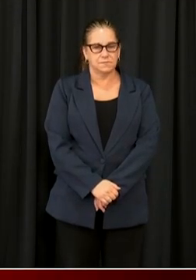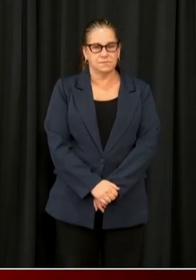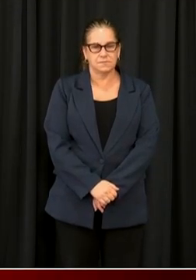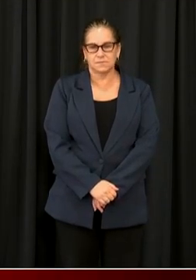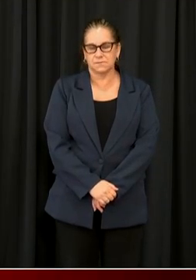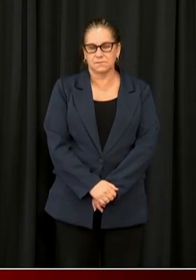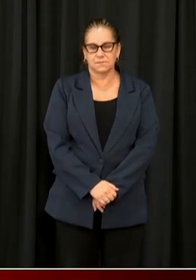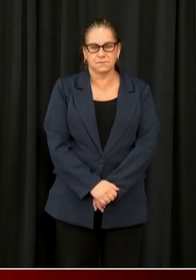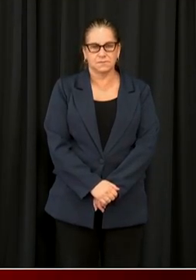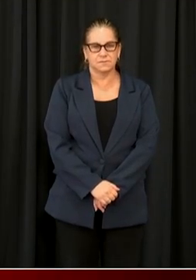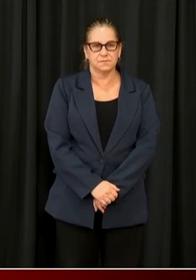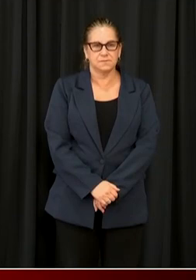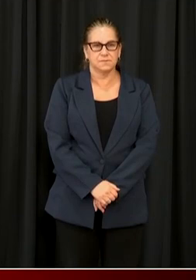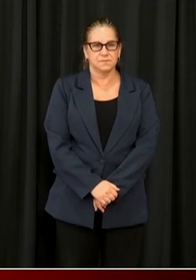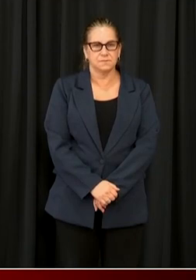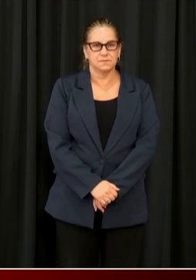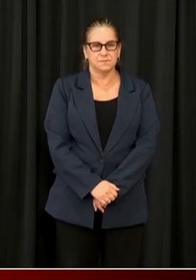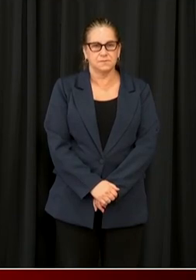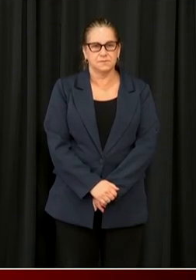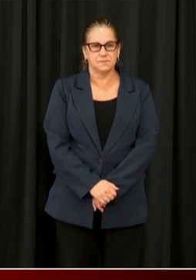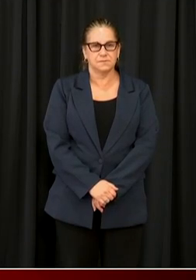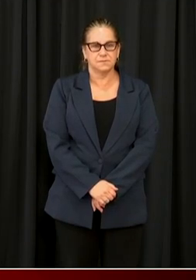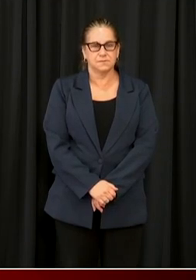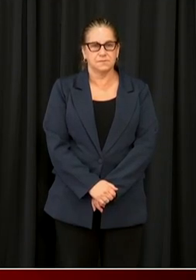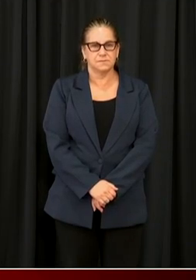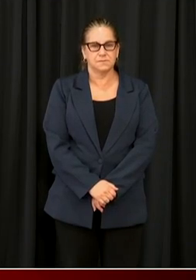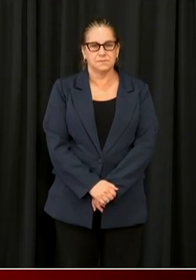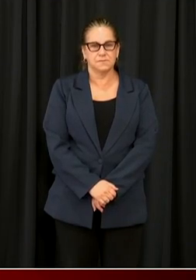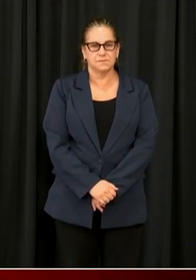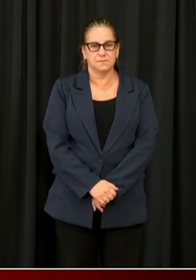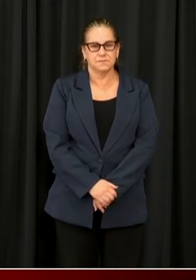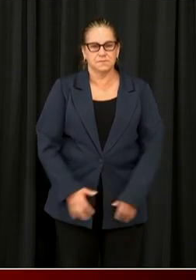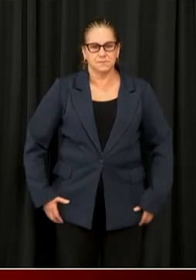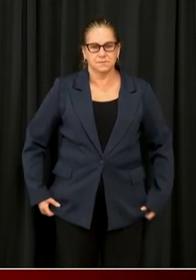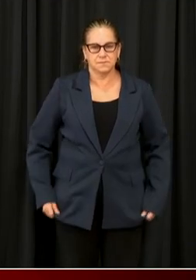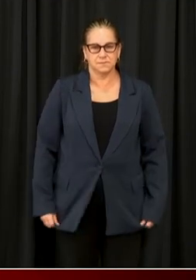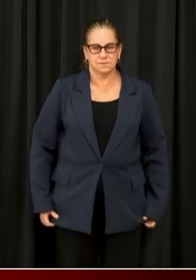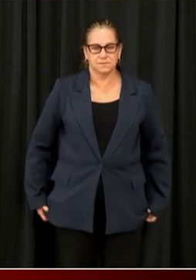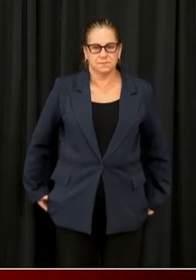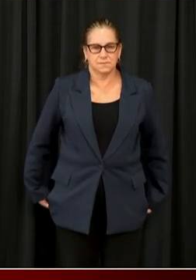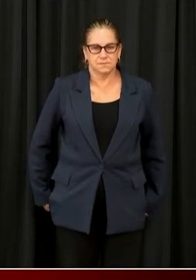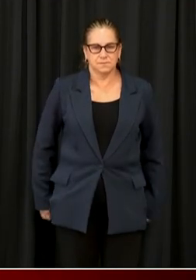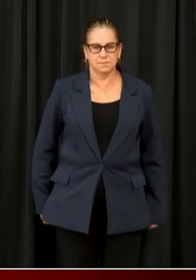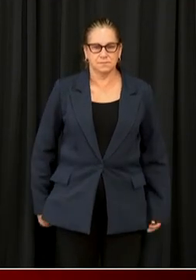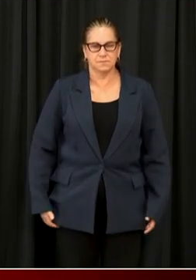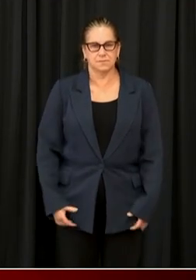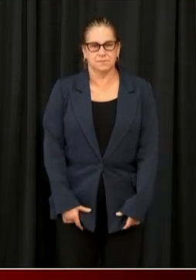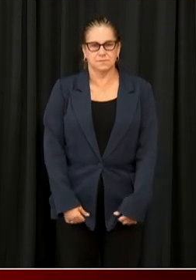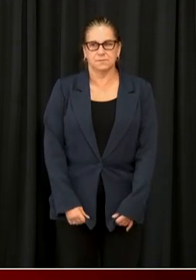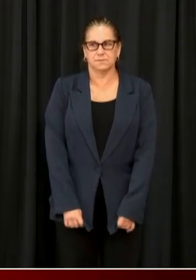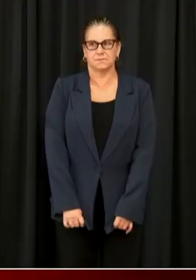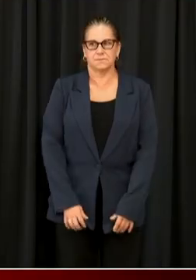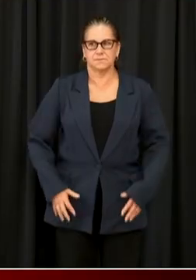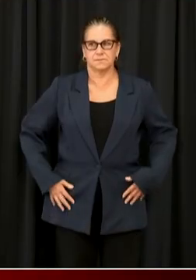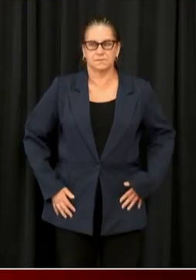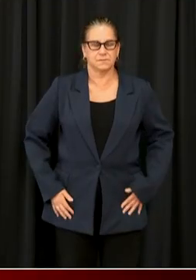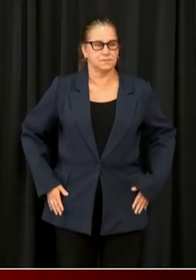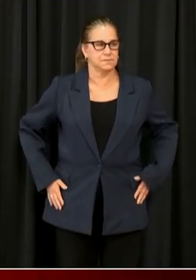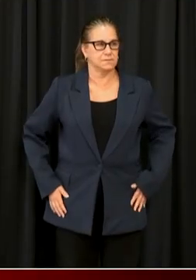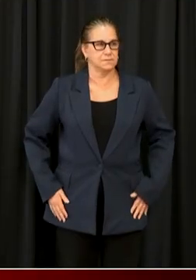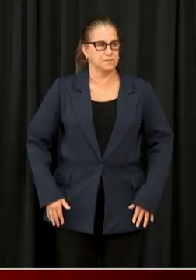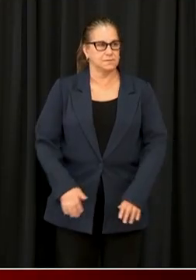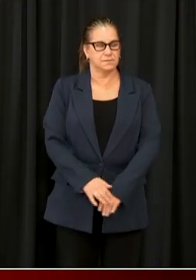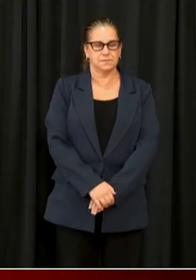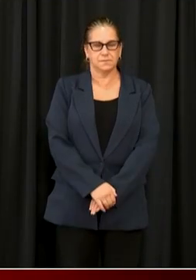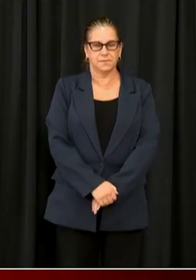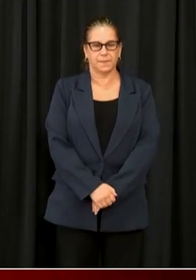And now, we bring you the following live press announcement from DC Mayor Muriel Bowser. Our regularly scheduled program will